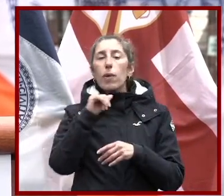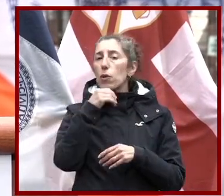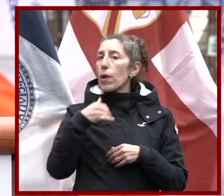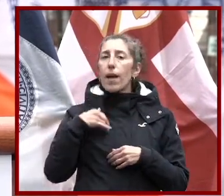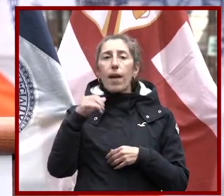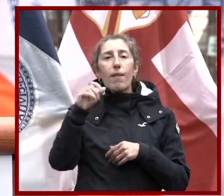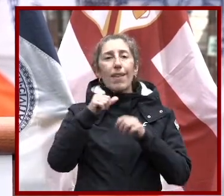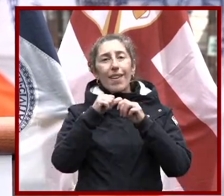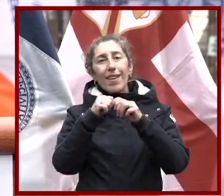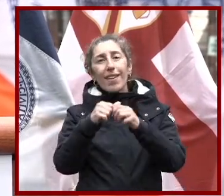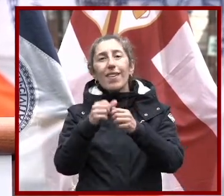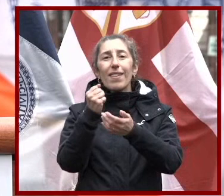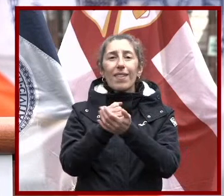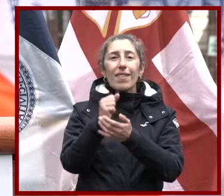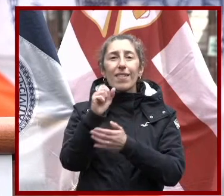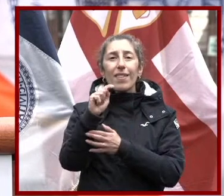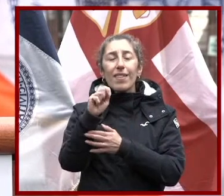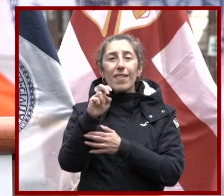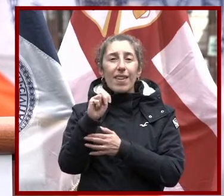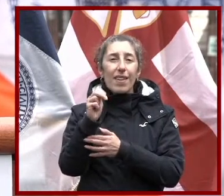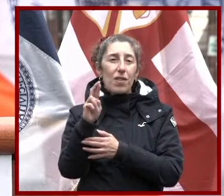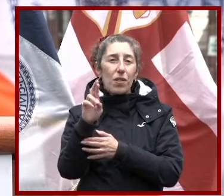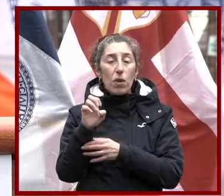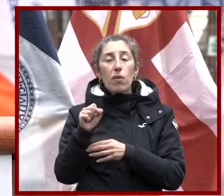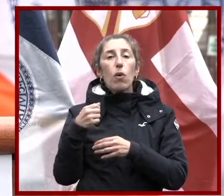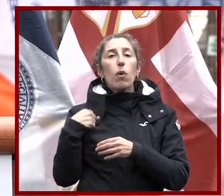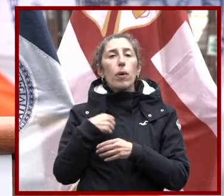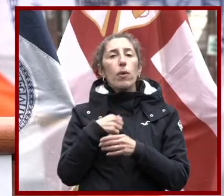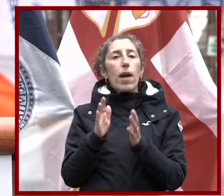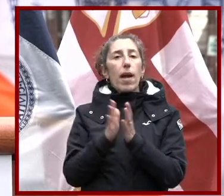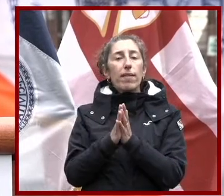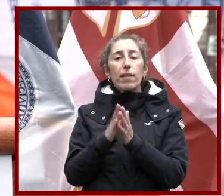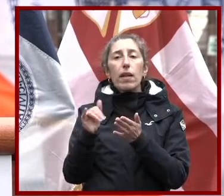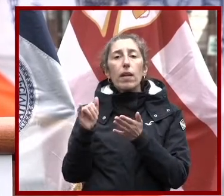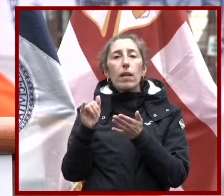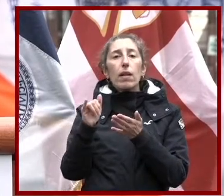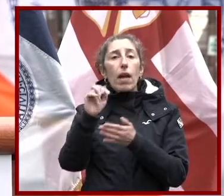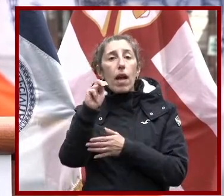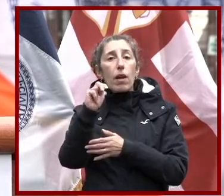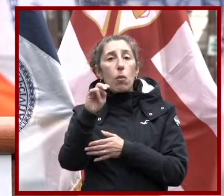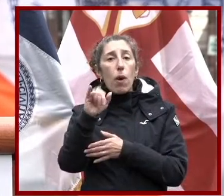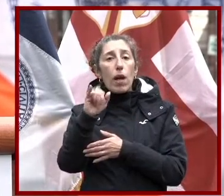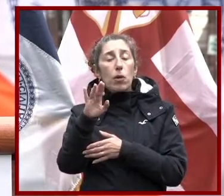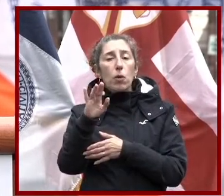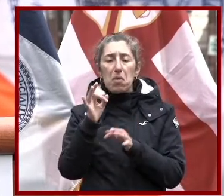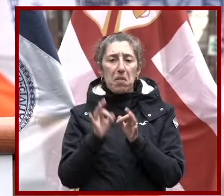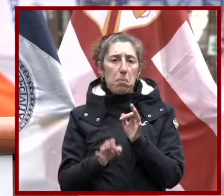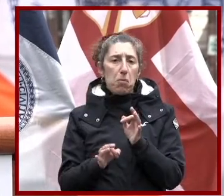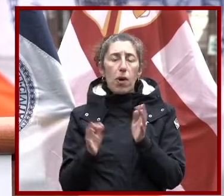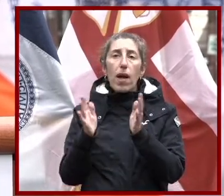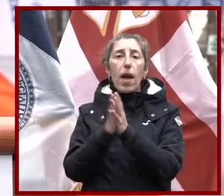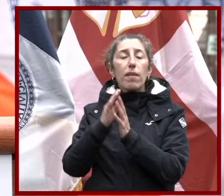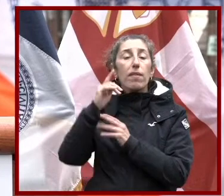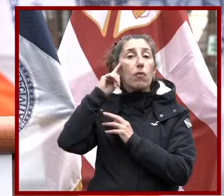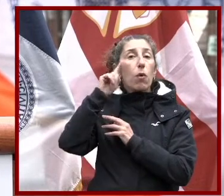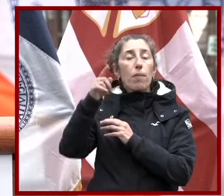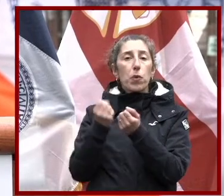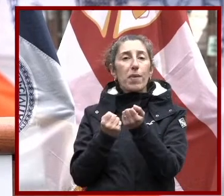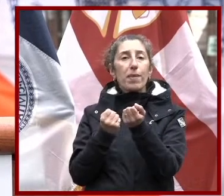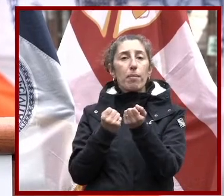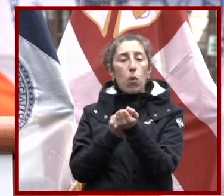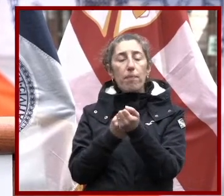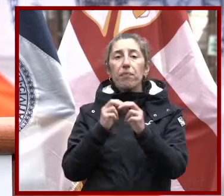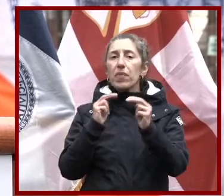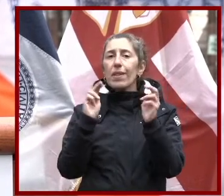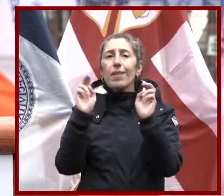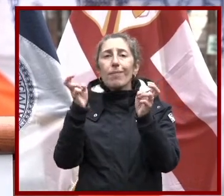are asking NYU for is simple: to support a neutral process for